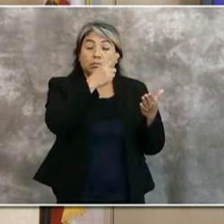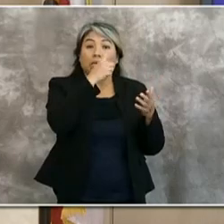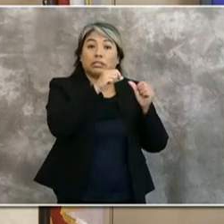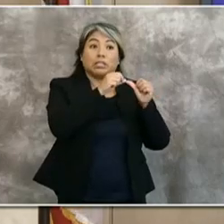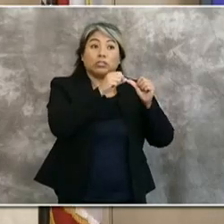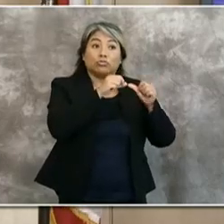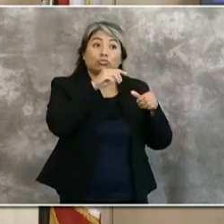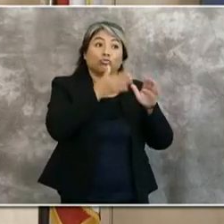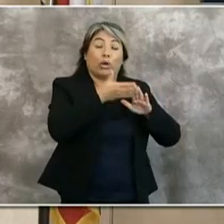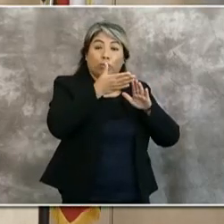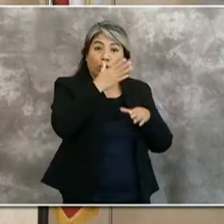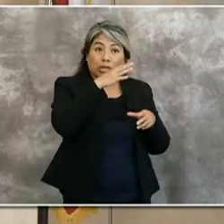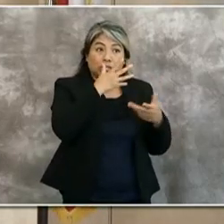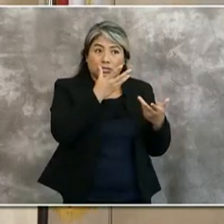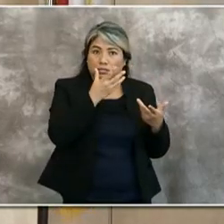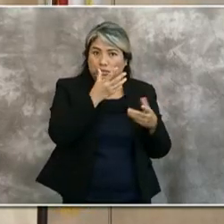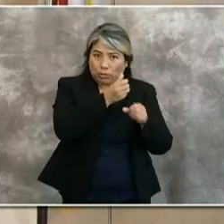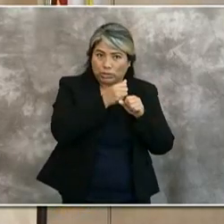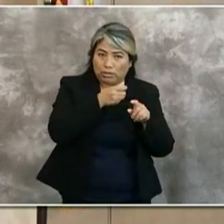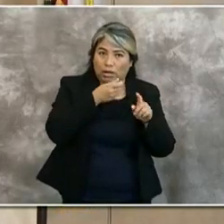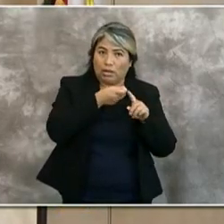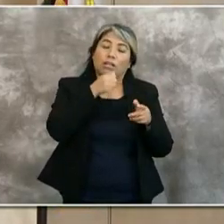despite receiving a letter from you, Dr. Rubin?